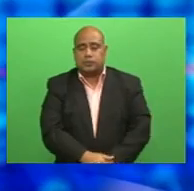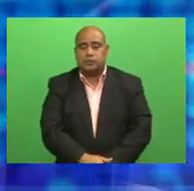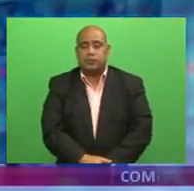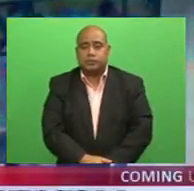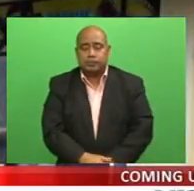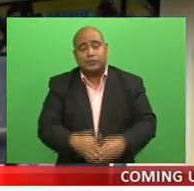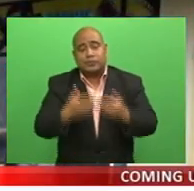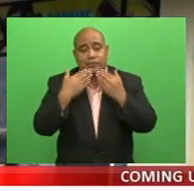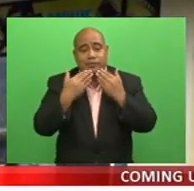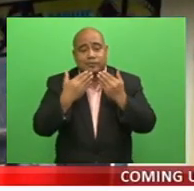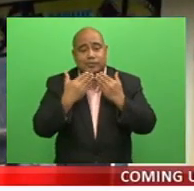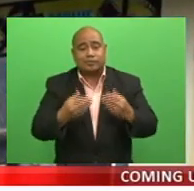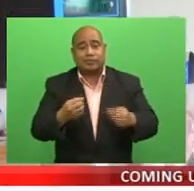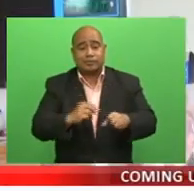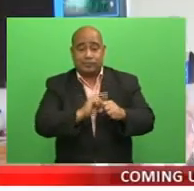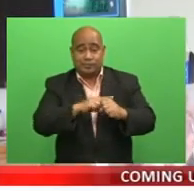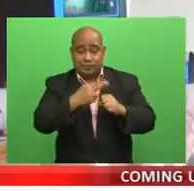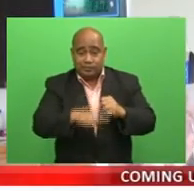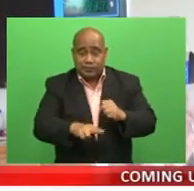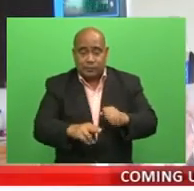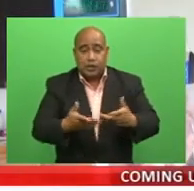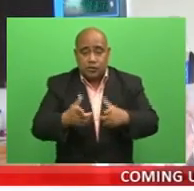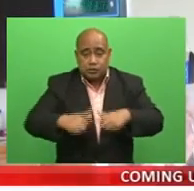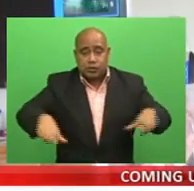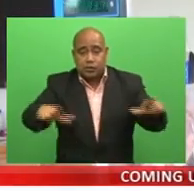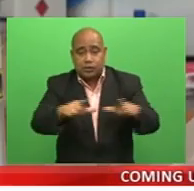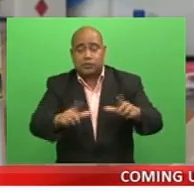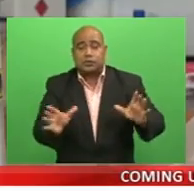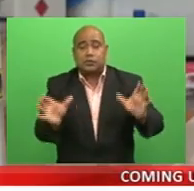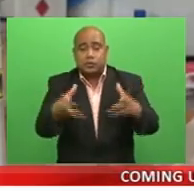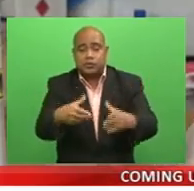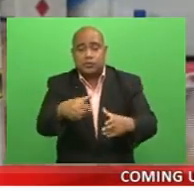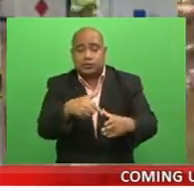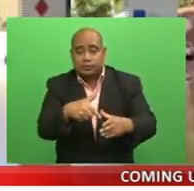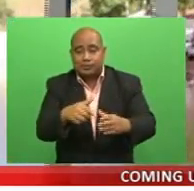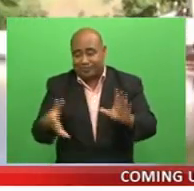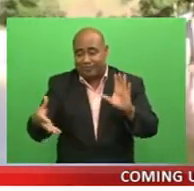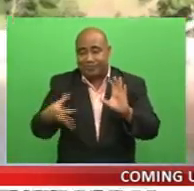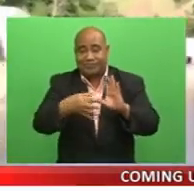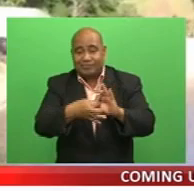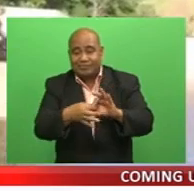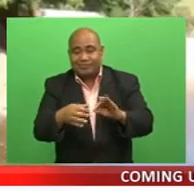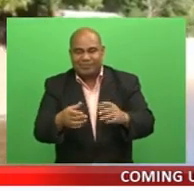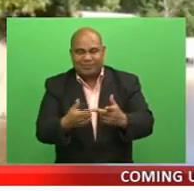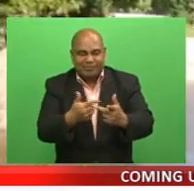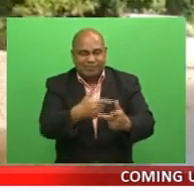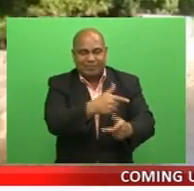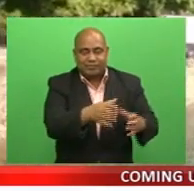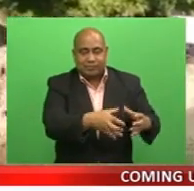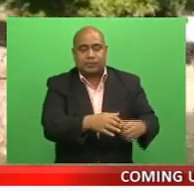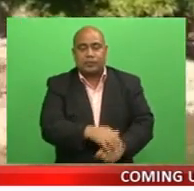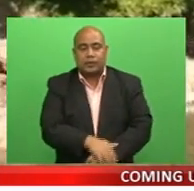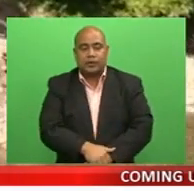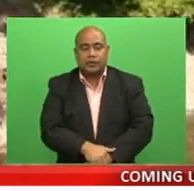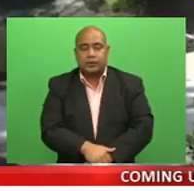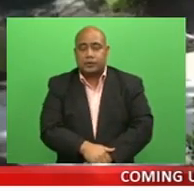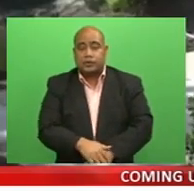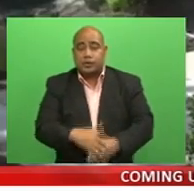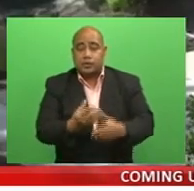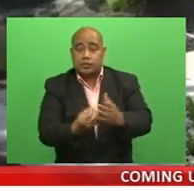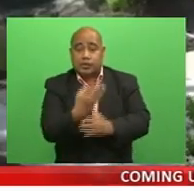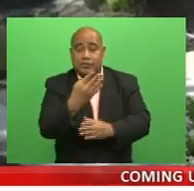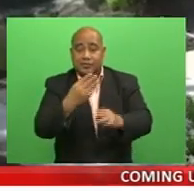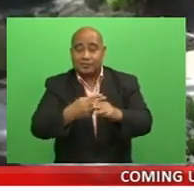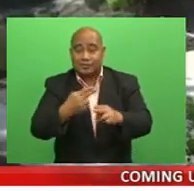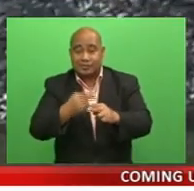tonight, local band joins forces with Wunder Pigs. And in growing Fiji, 1.8 million dam